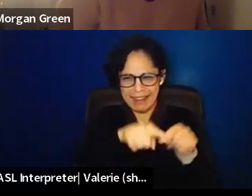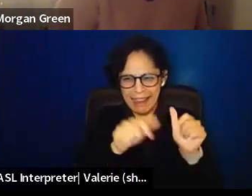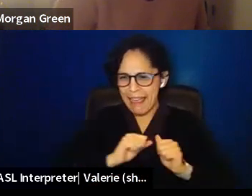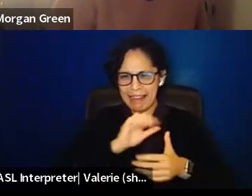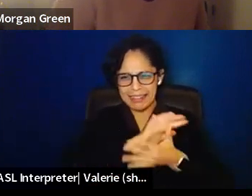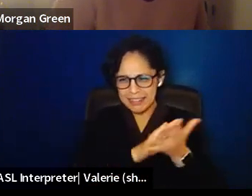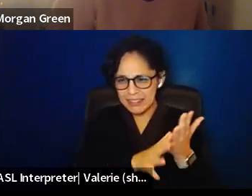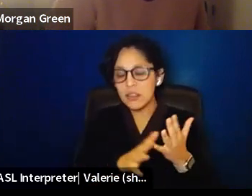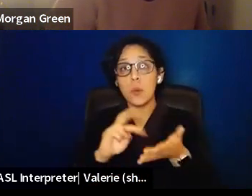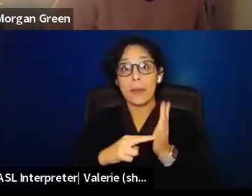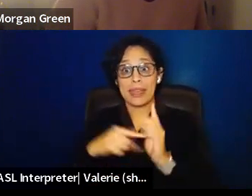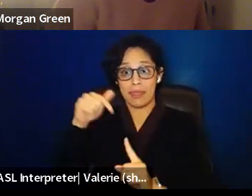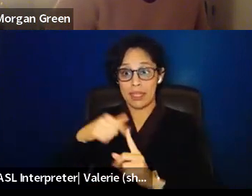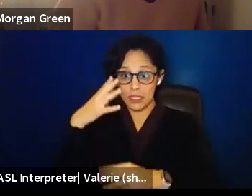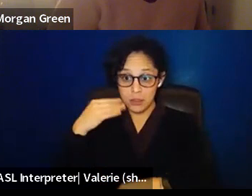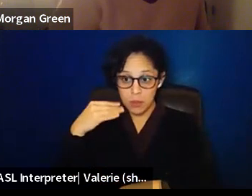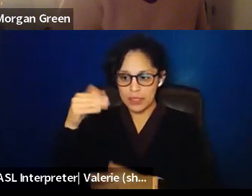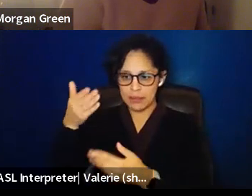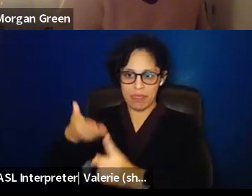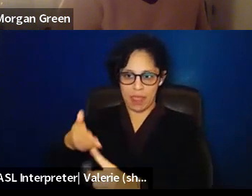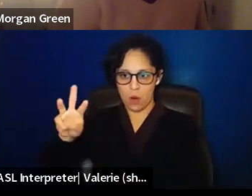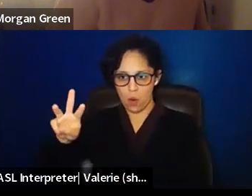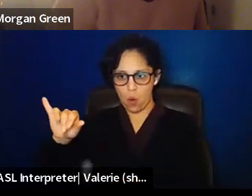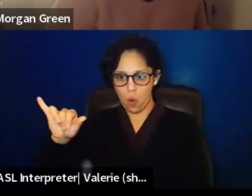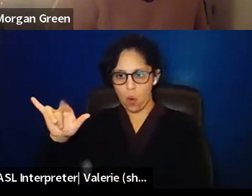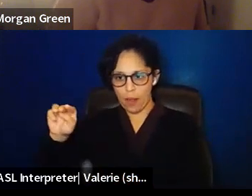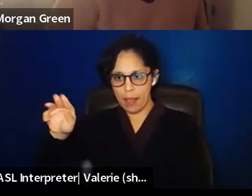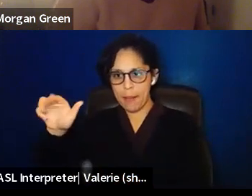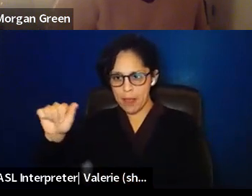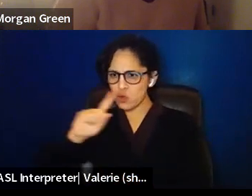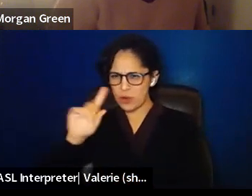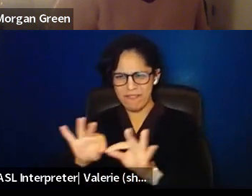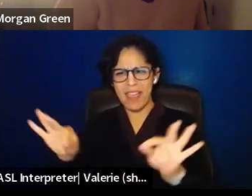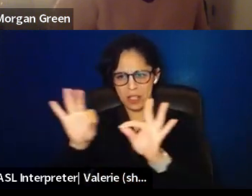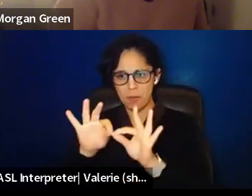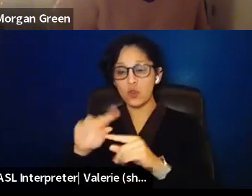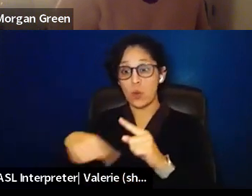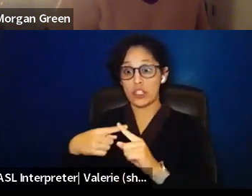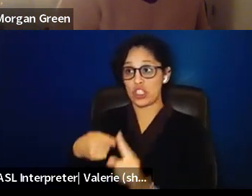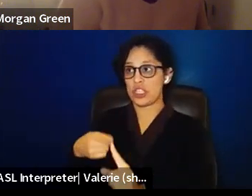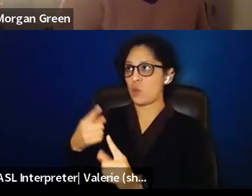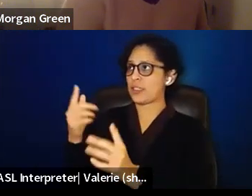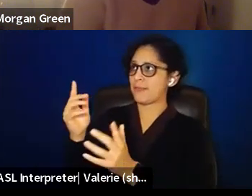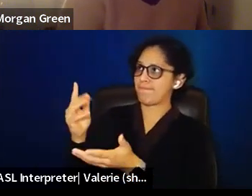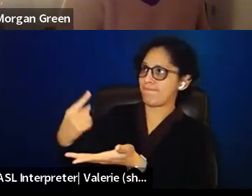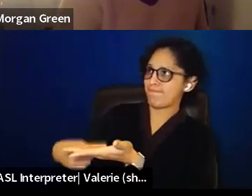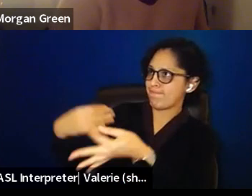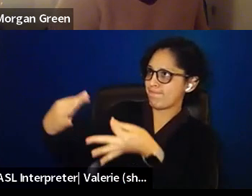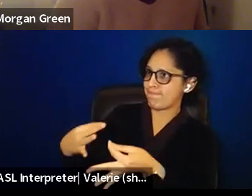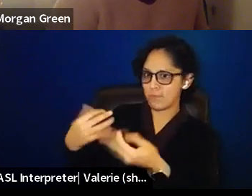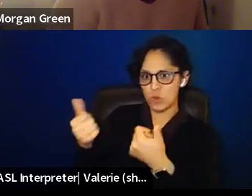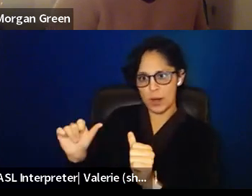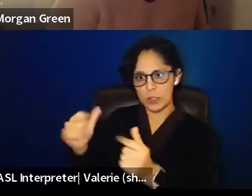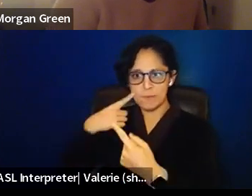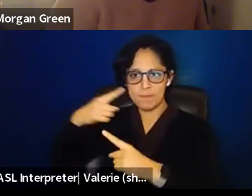valuable. So that I think those were some of the arguments that she made to the board when she was fundraising to make this happen. And being